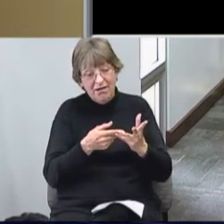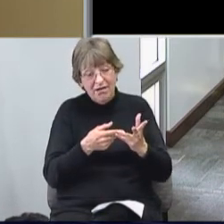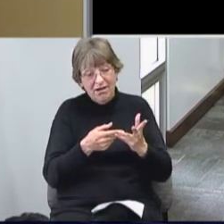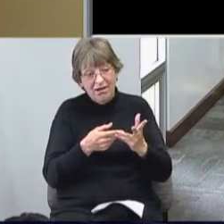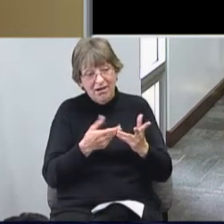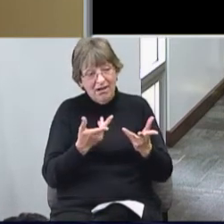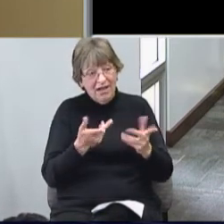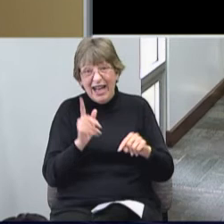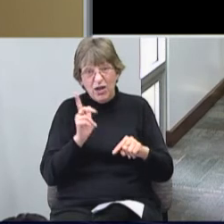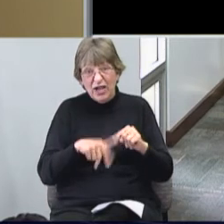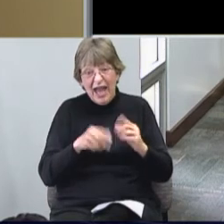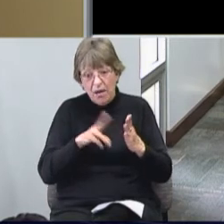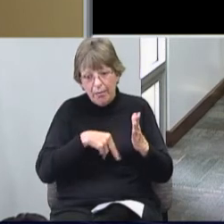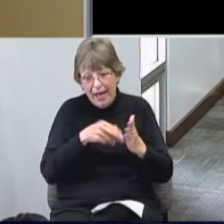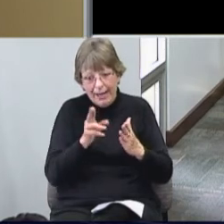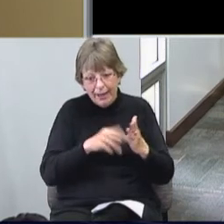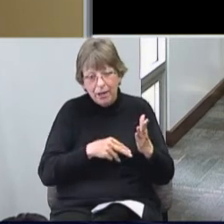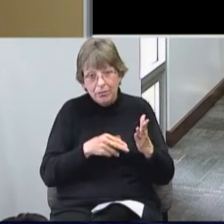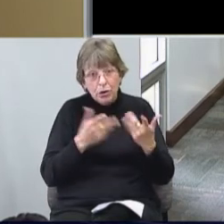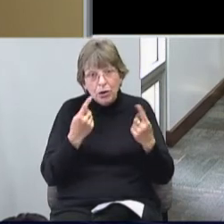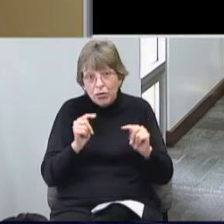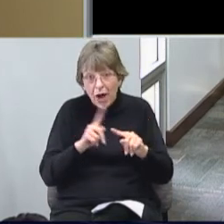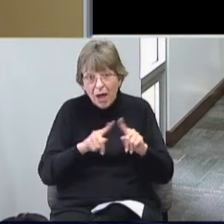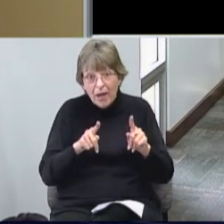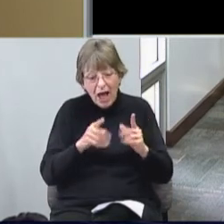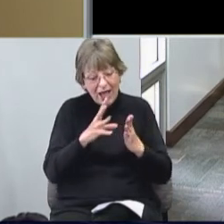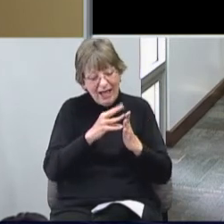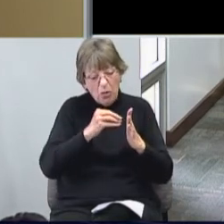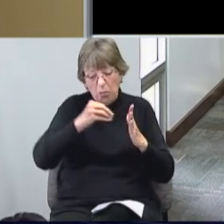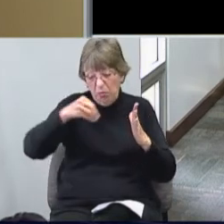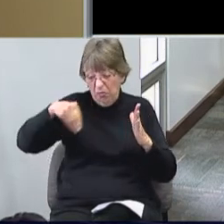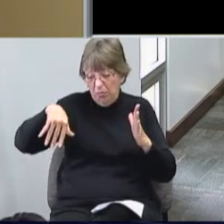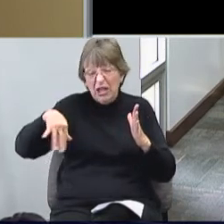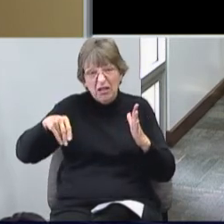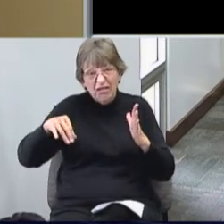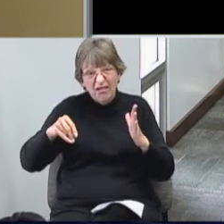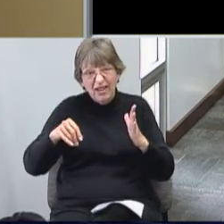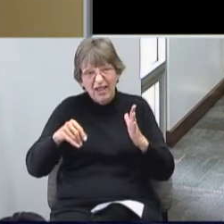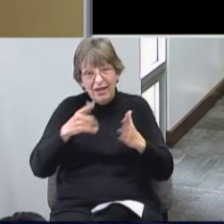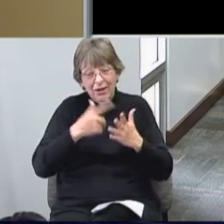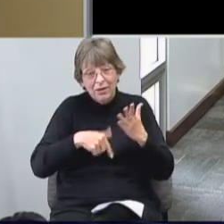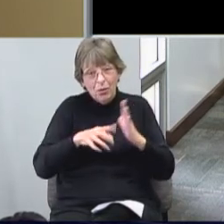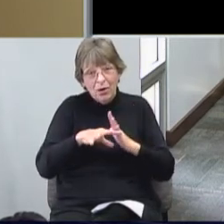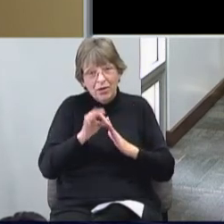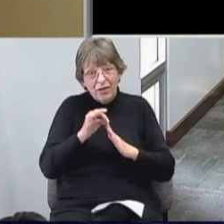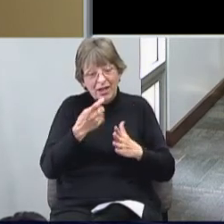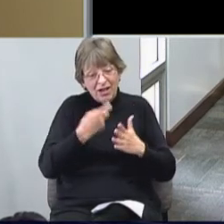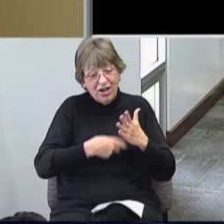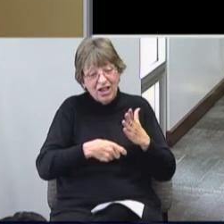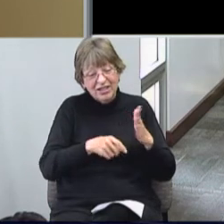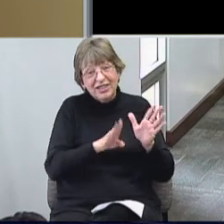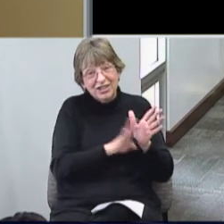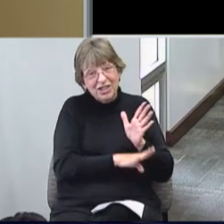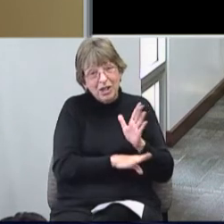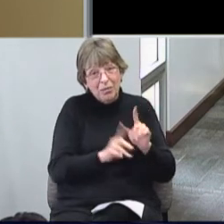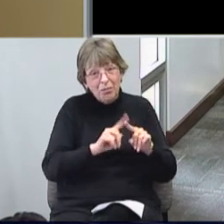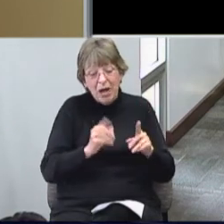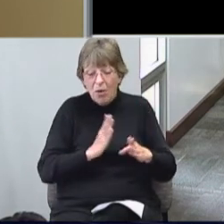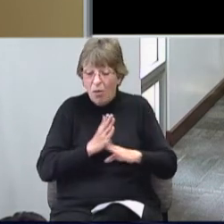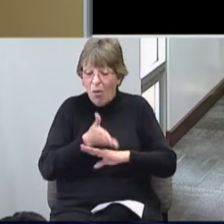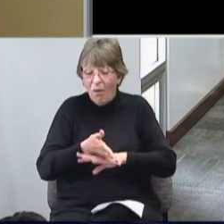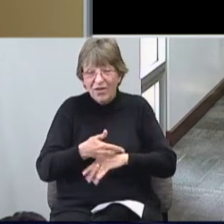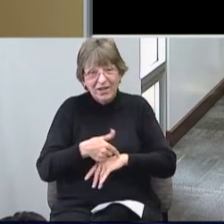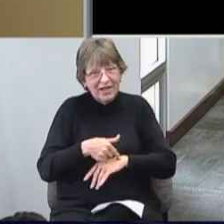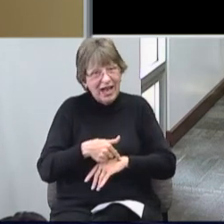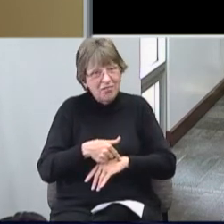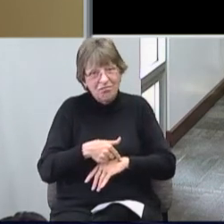vinyl siding, you can try, but it peels off. And so what you find out is initially the cost is cheaper, but over time,